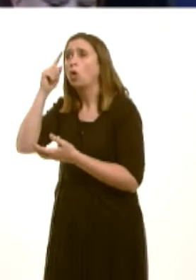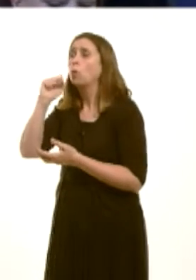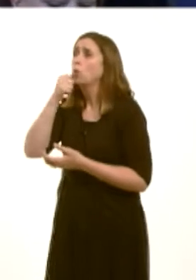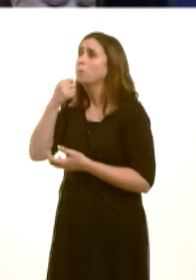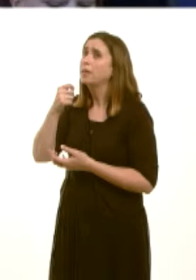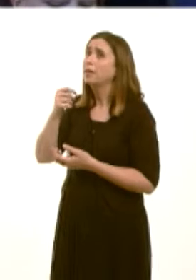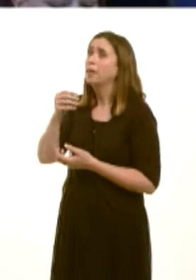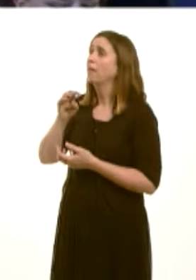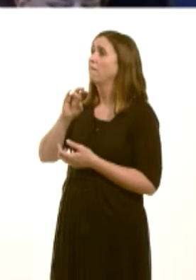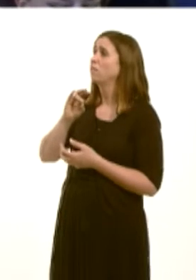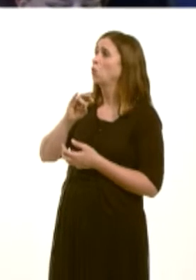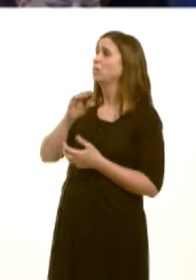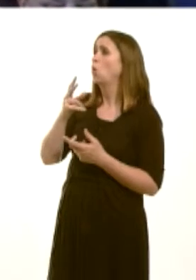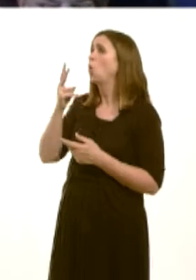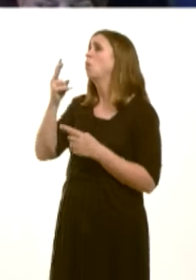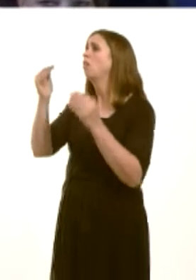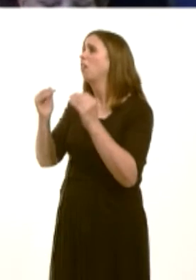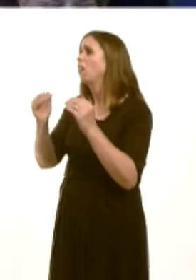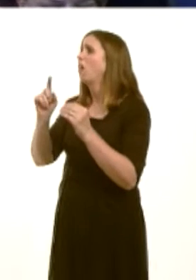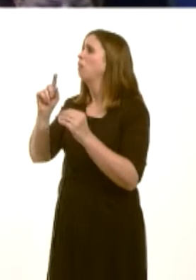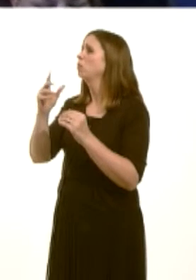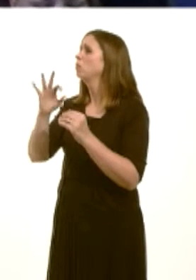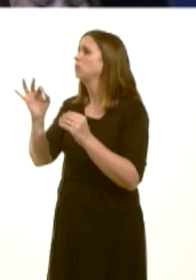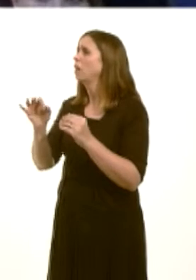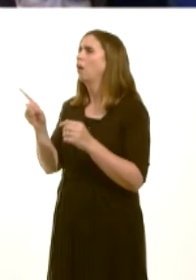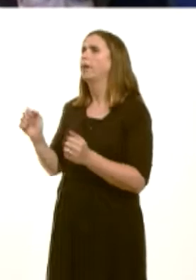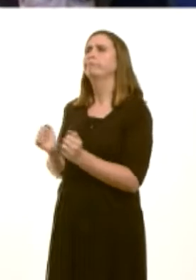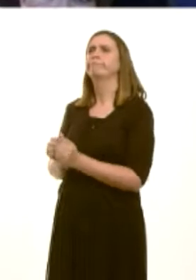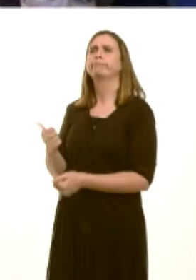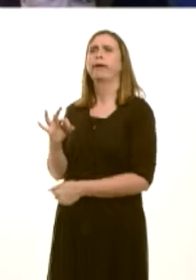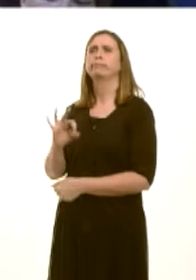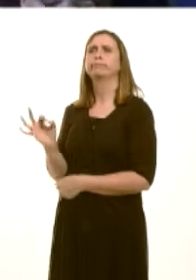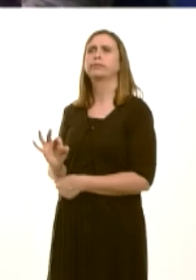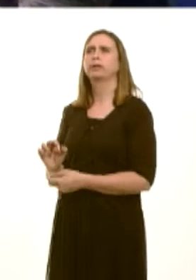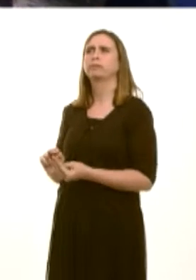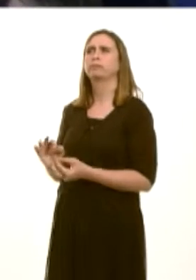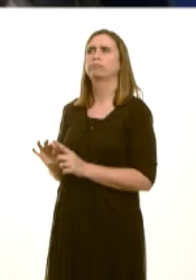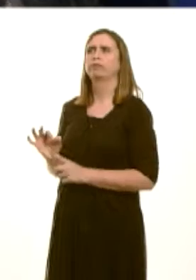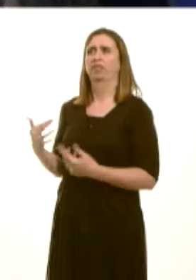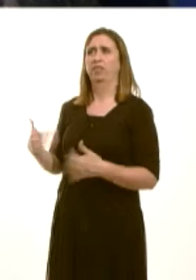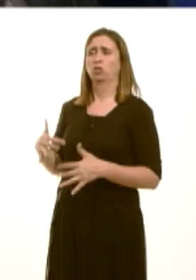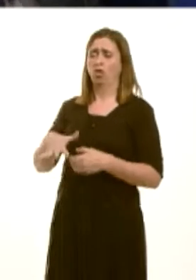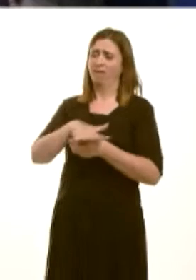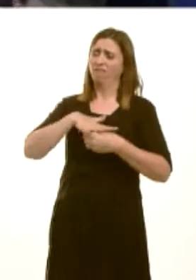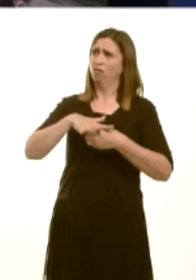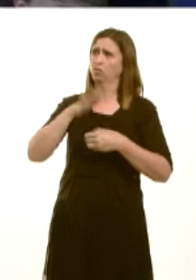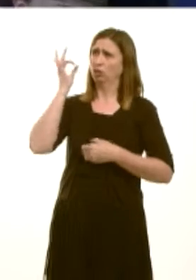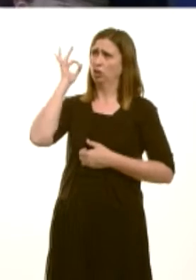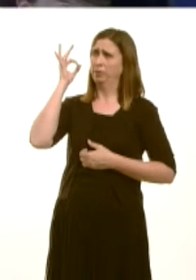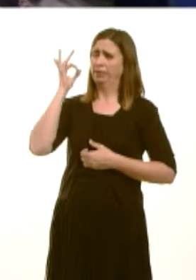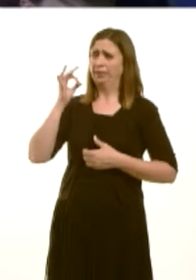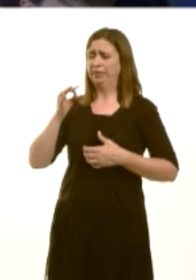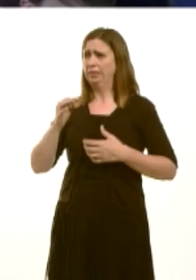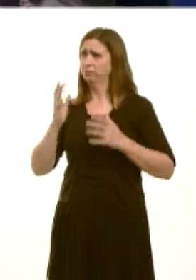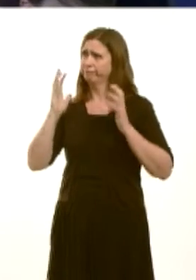and 25%, and settling on 8% was very disappointing. And many members of the Environment Committee visited an area of Freiburg recently